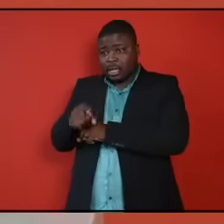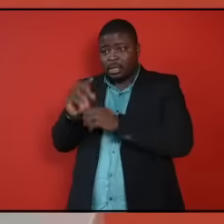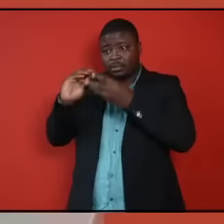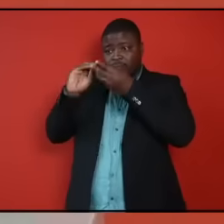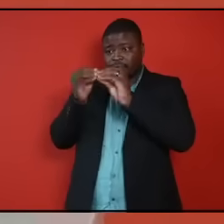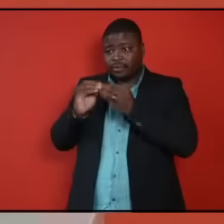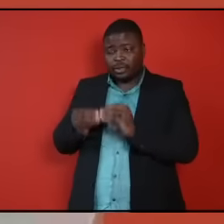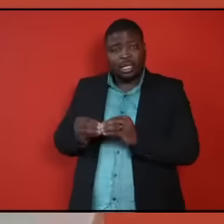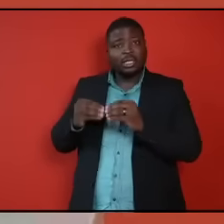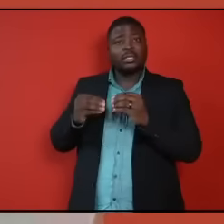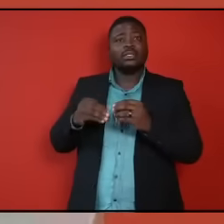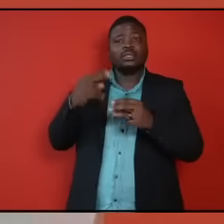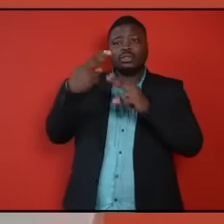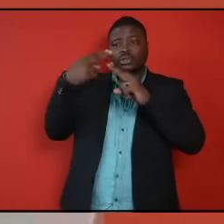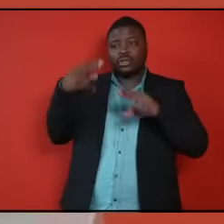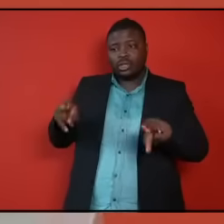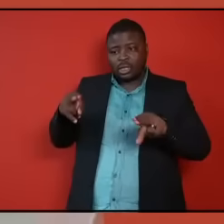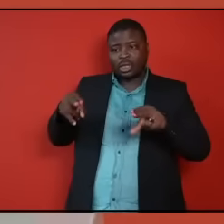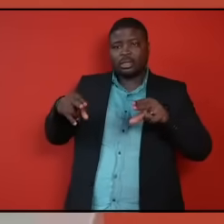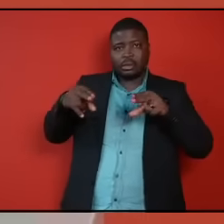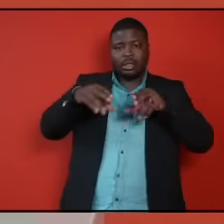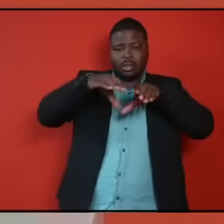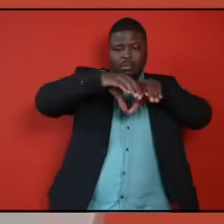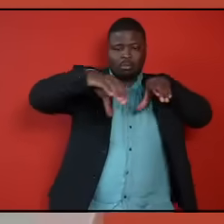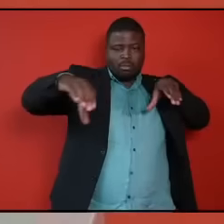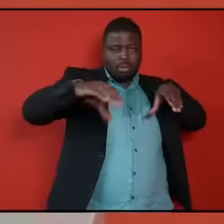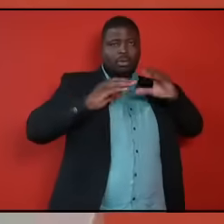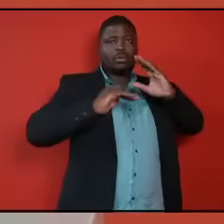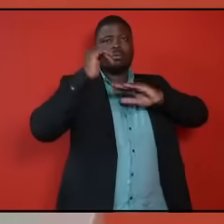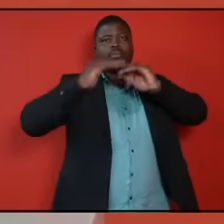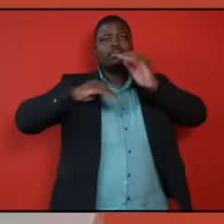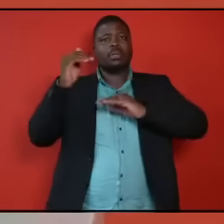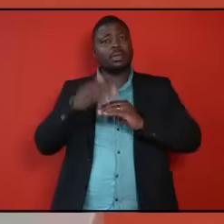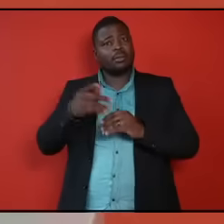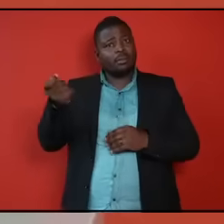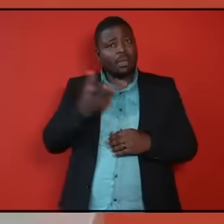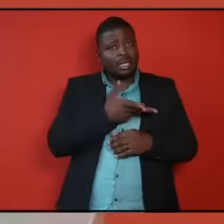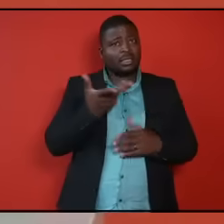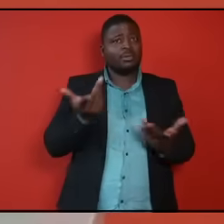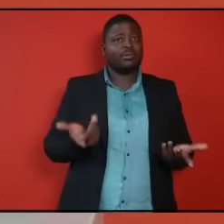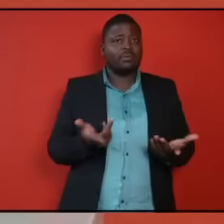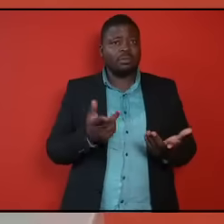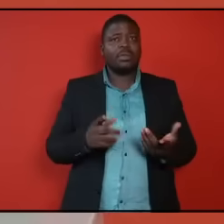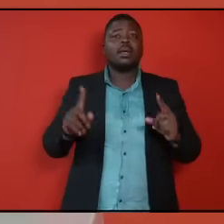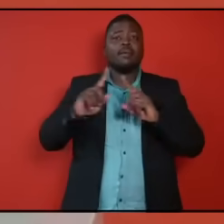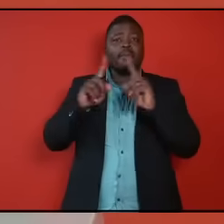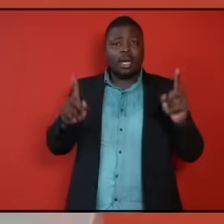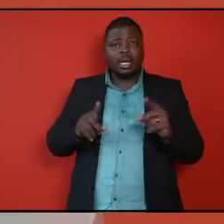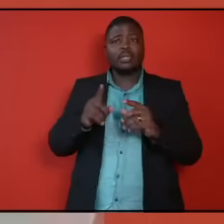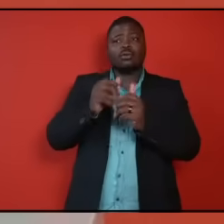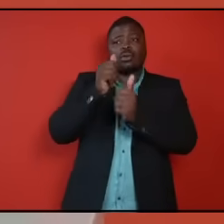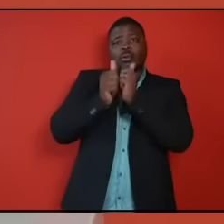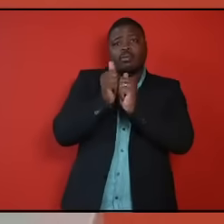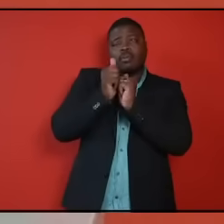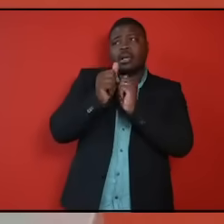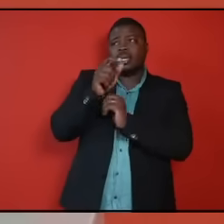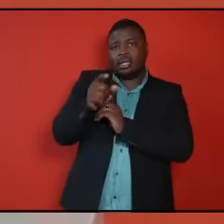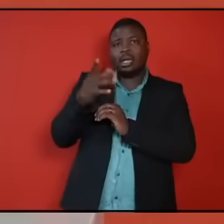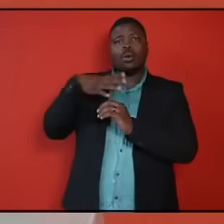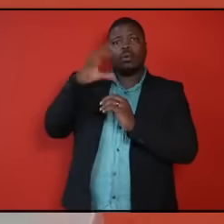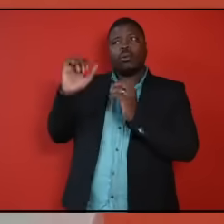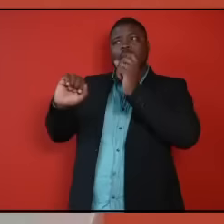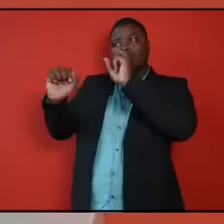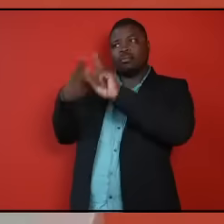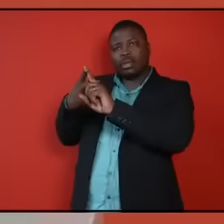expensive. Our brothers go all out to kill themselves, get into debt. A simple thing